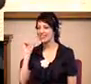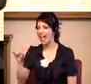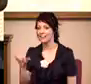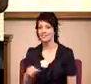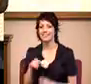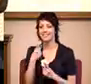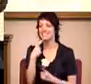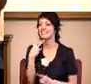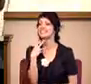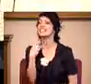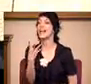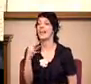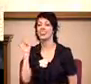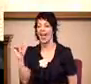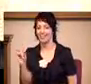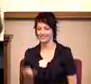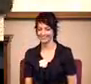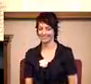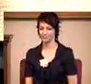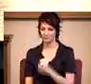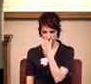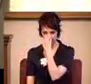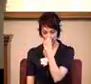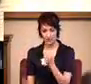Stand as you're able, and let's just worship God today. Amen.